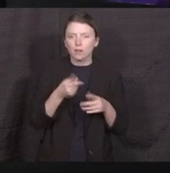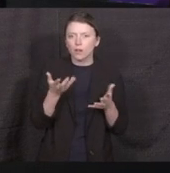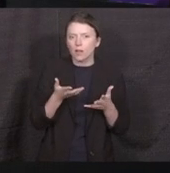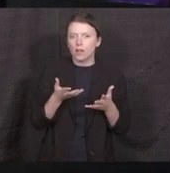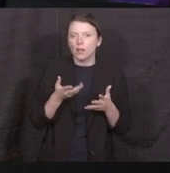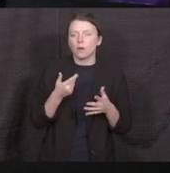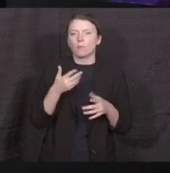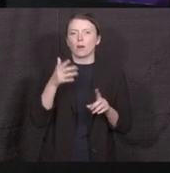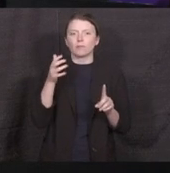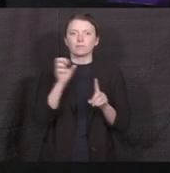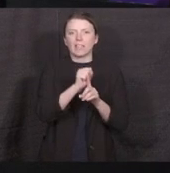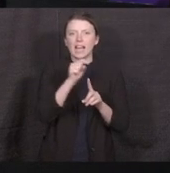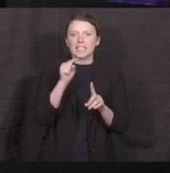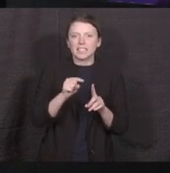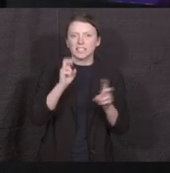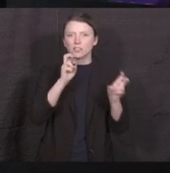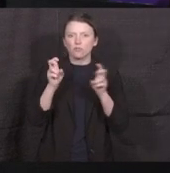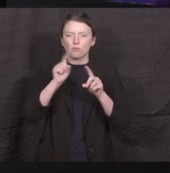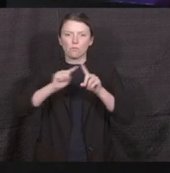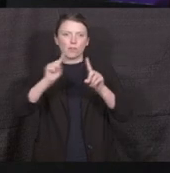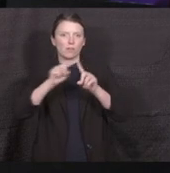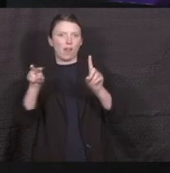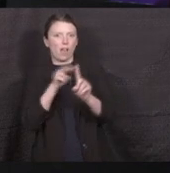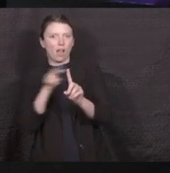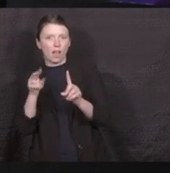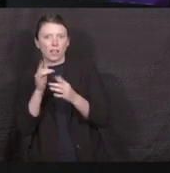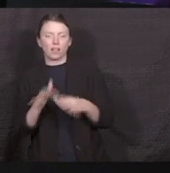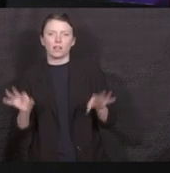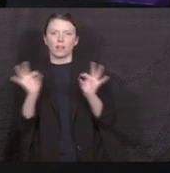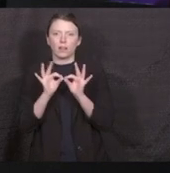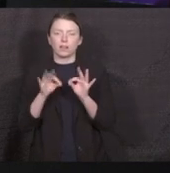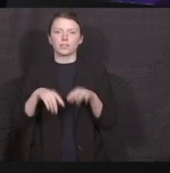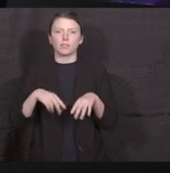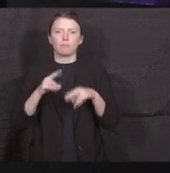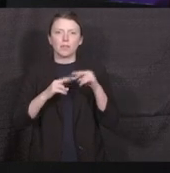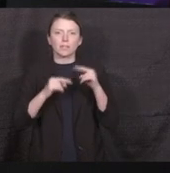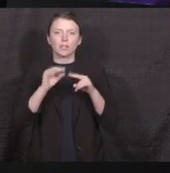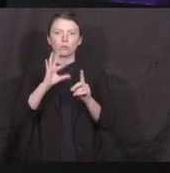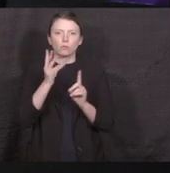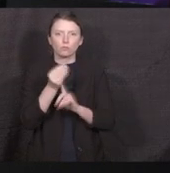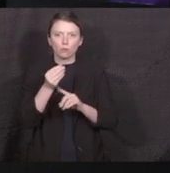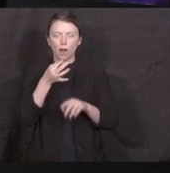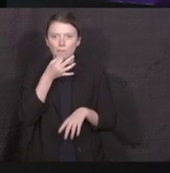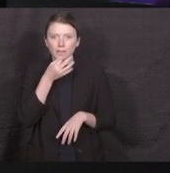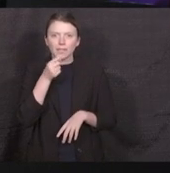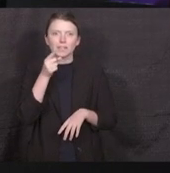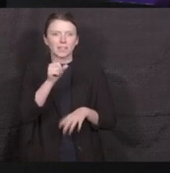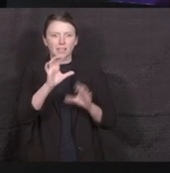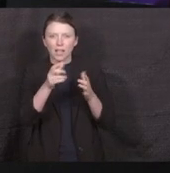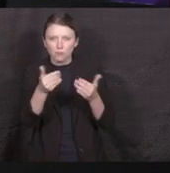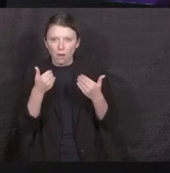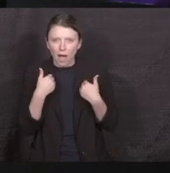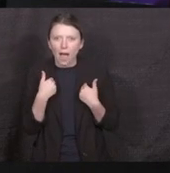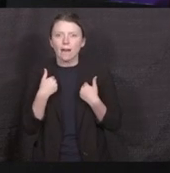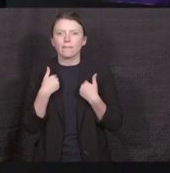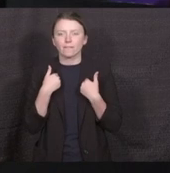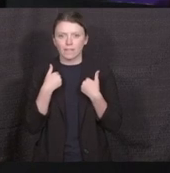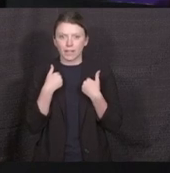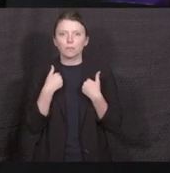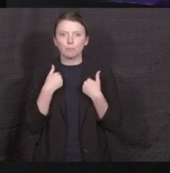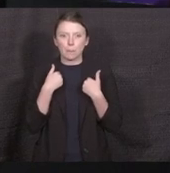this issue from all different angles. I think that's the most important thing, building cultural competency through this incredible class that you have, that has